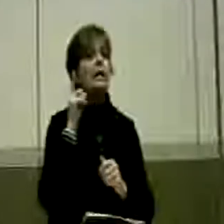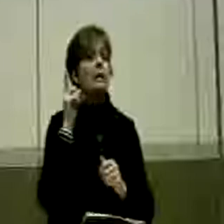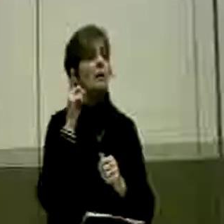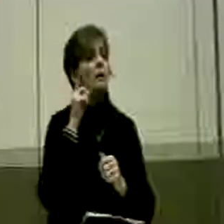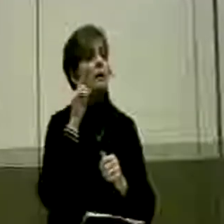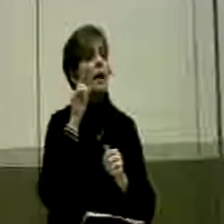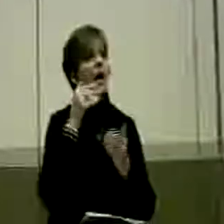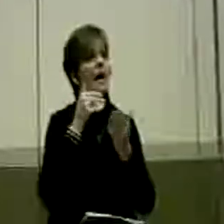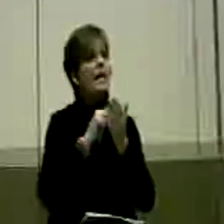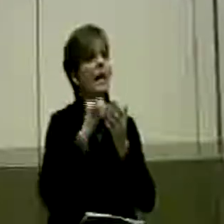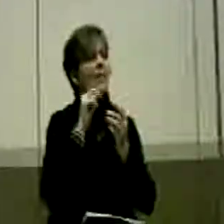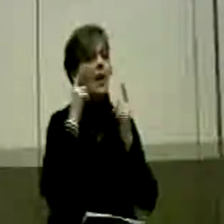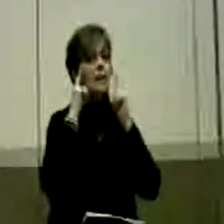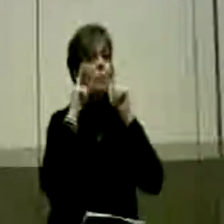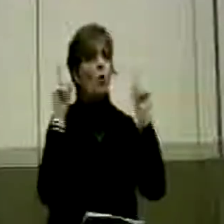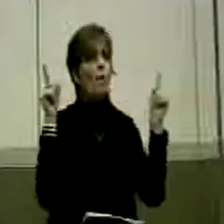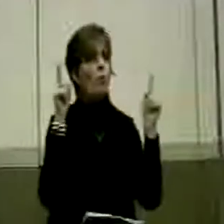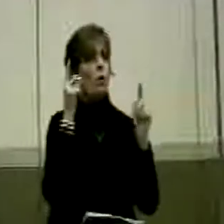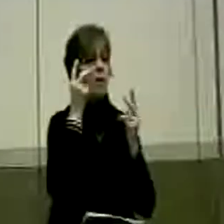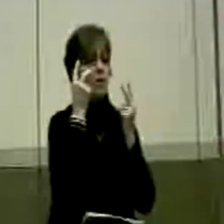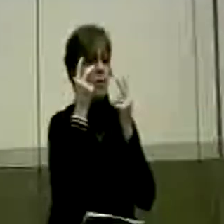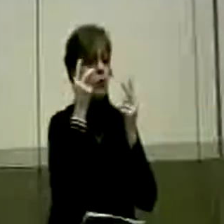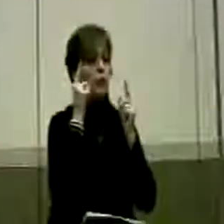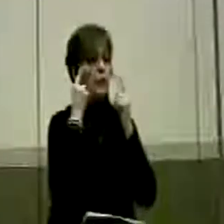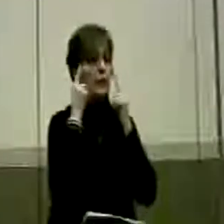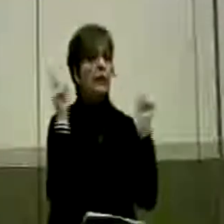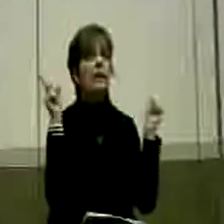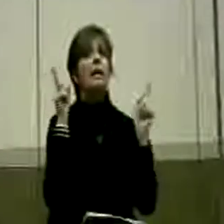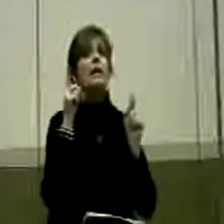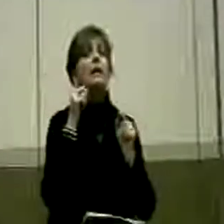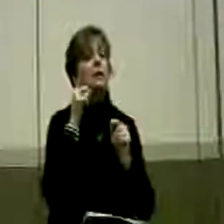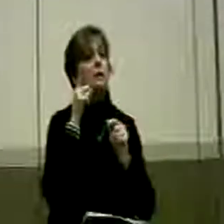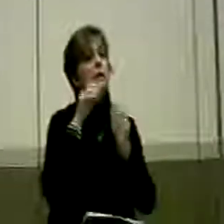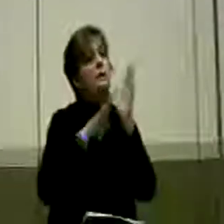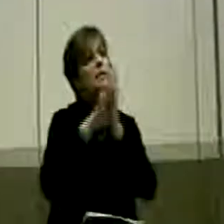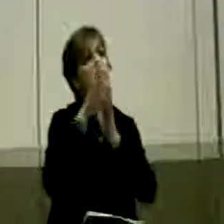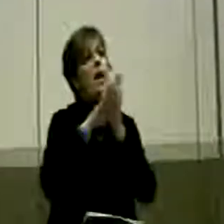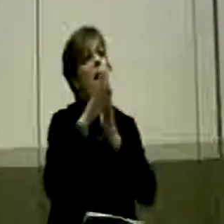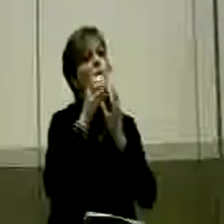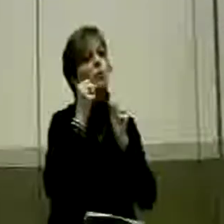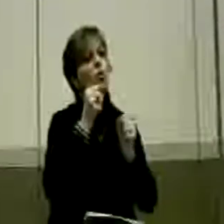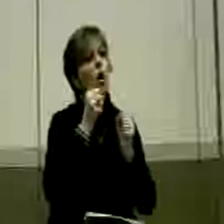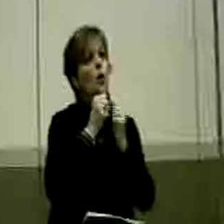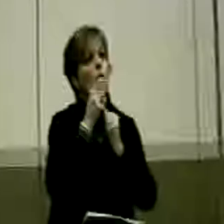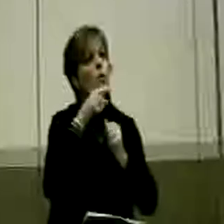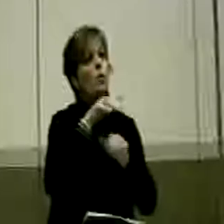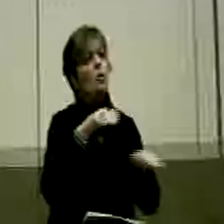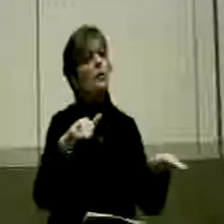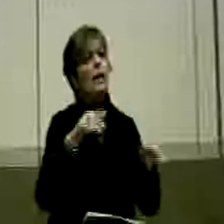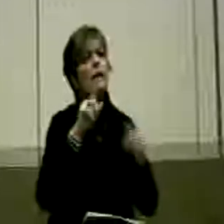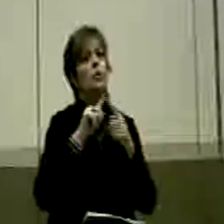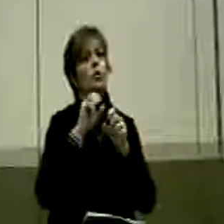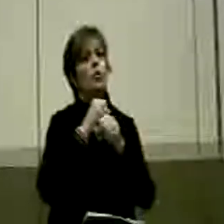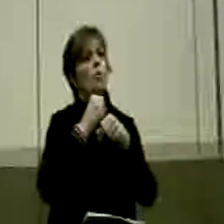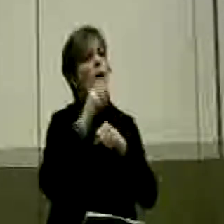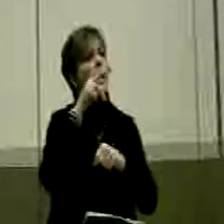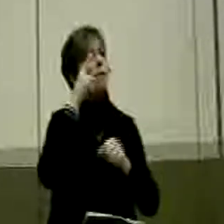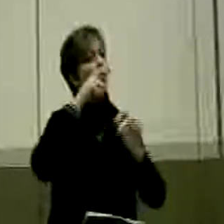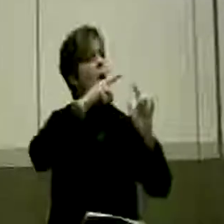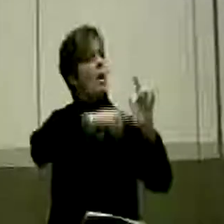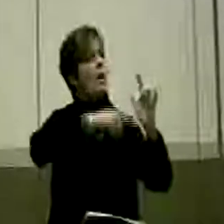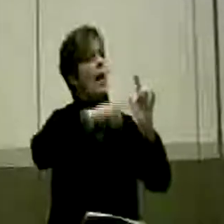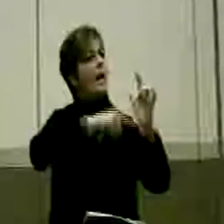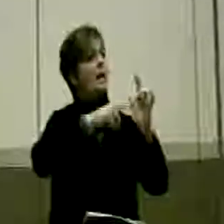the visual peripheral vision has been developed stronger with those kids to make up for the lack of